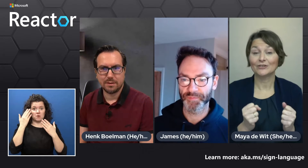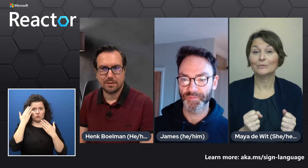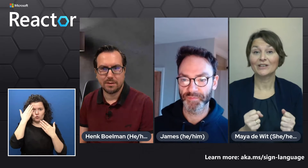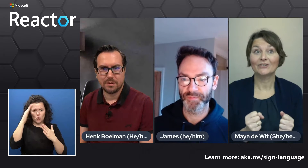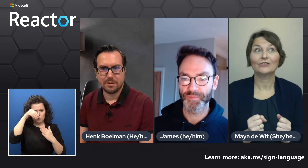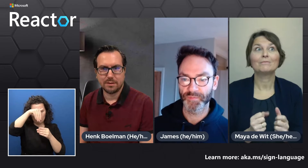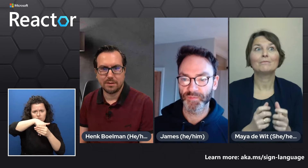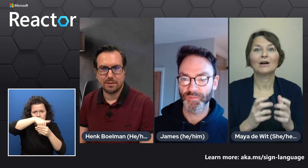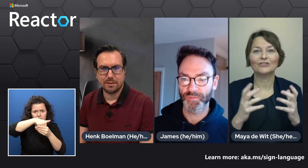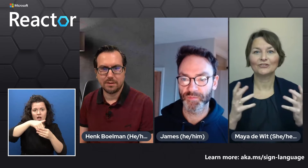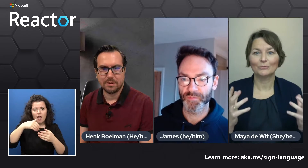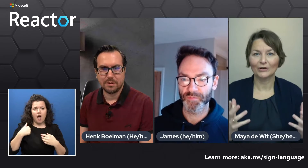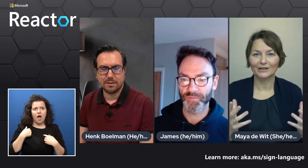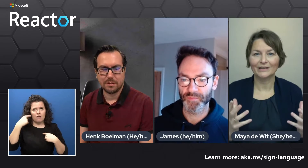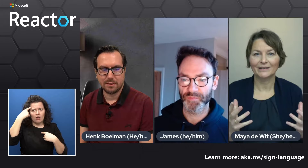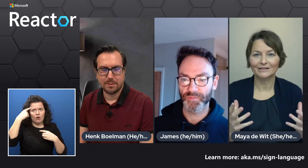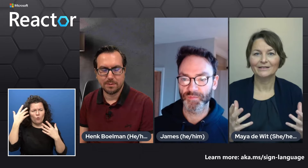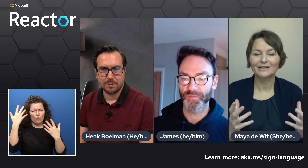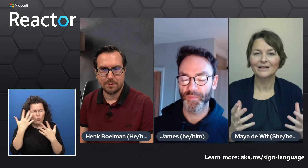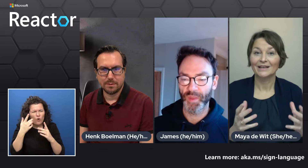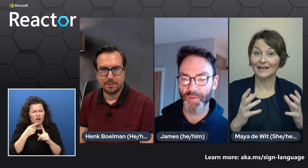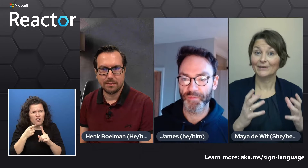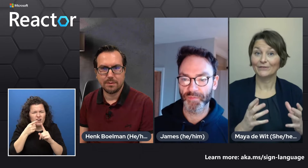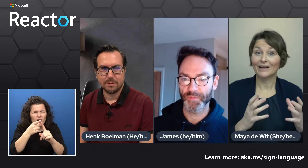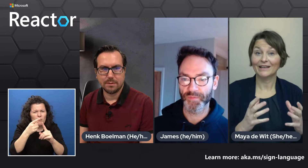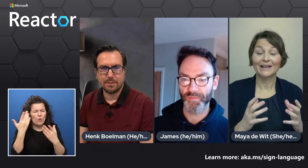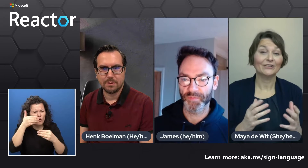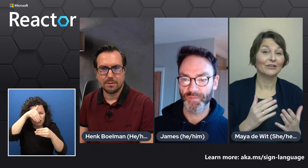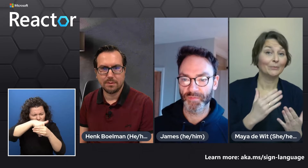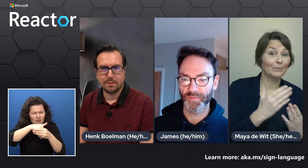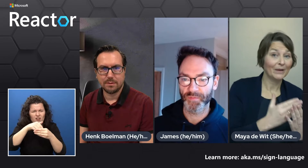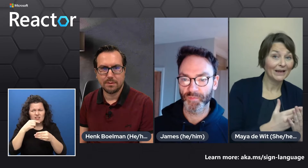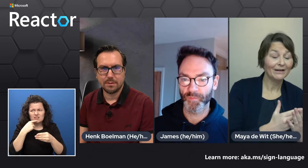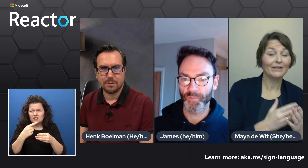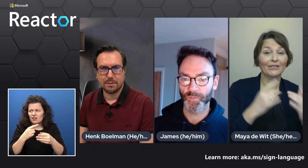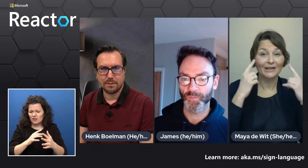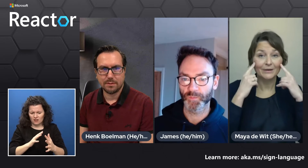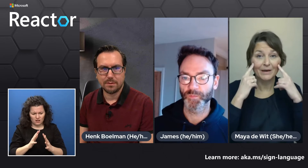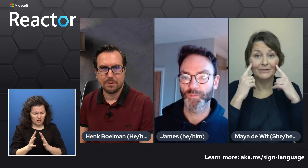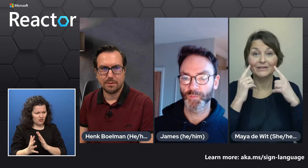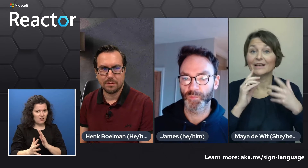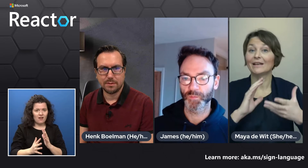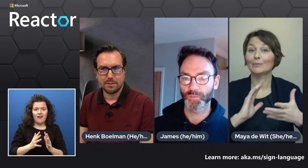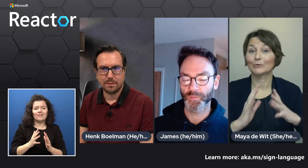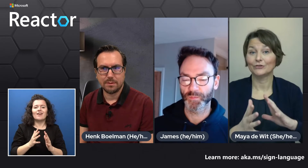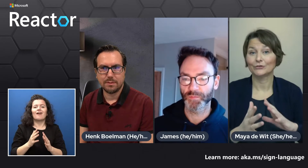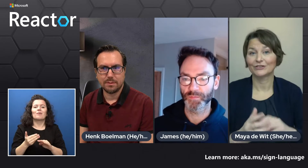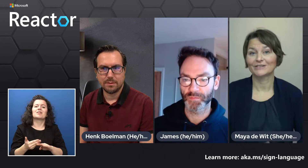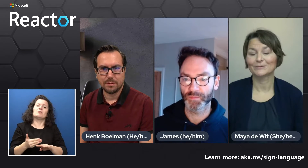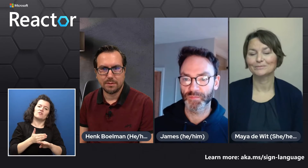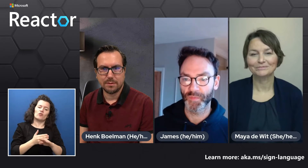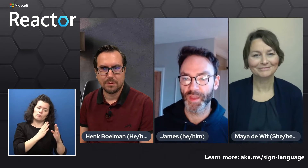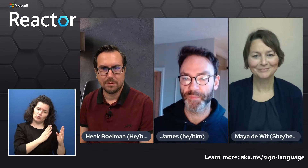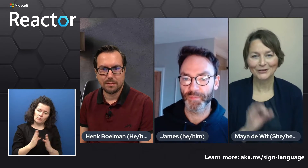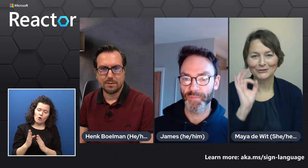the interpretation much more clear if I can actually prepare, think about it, and then produce it. Yeah. So that's